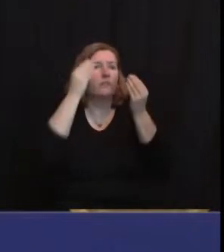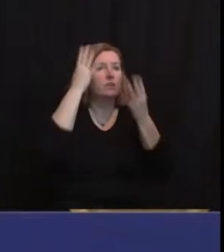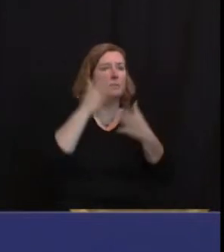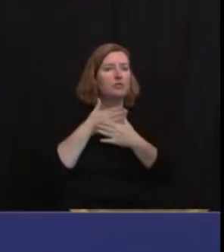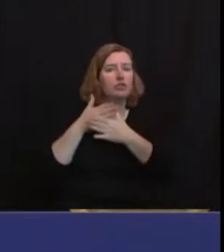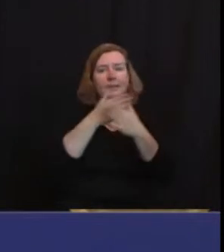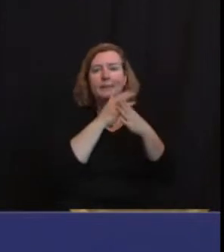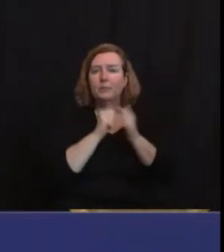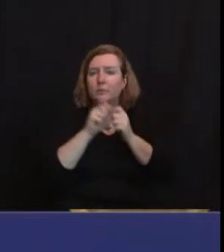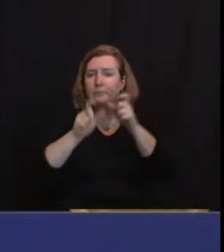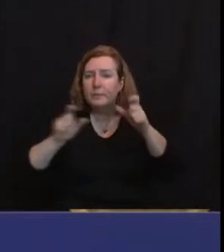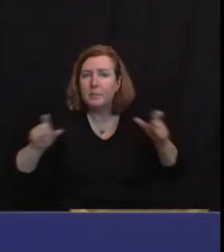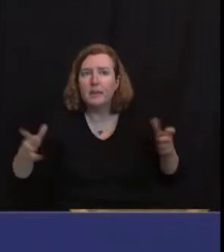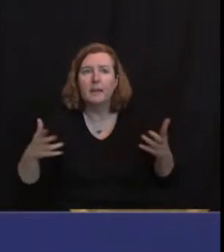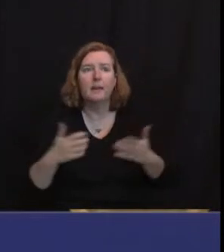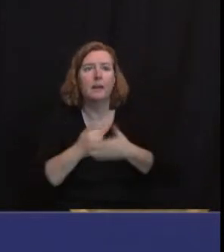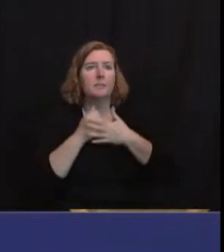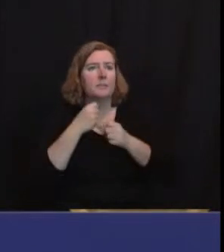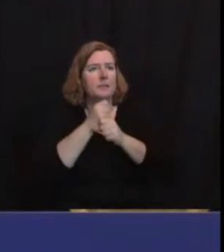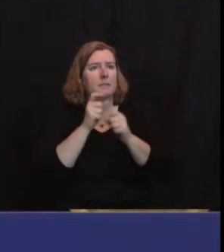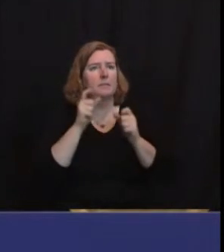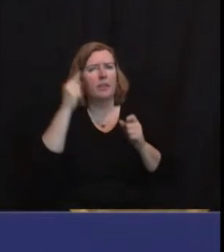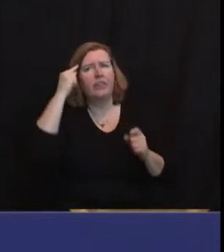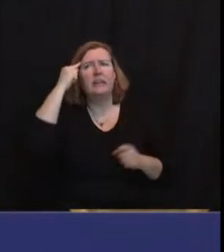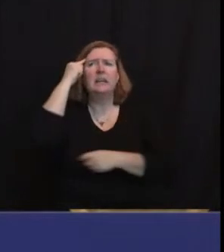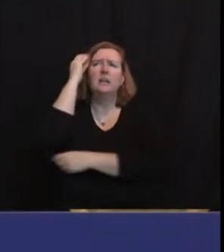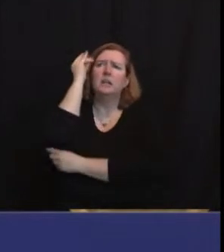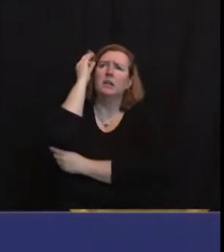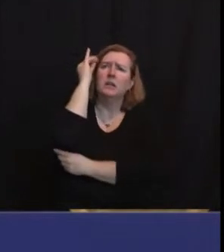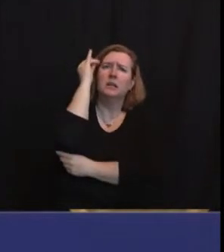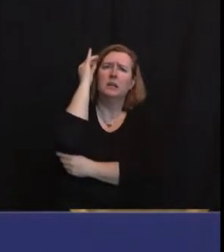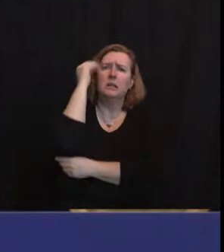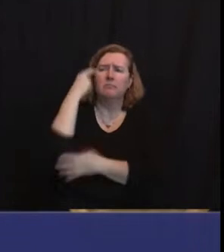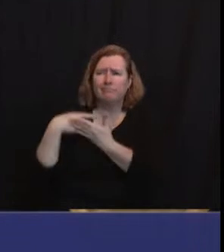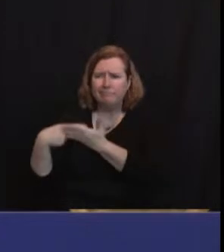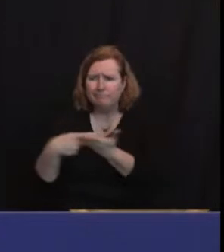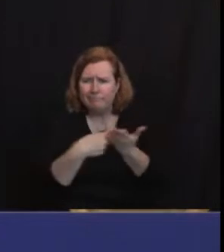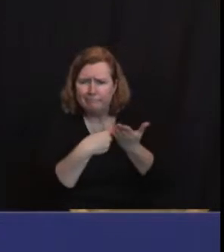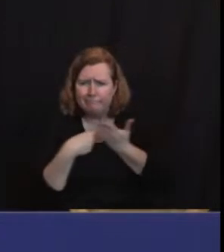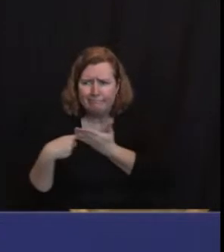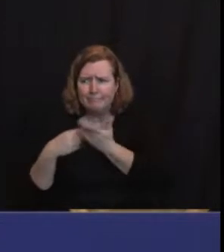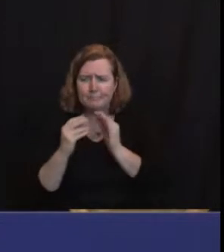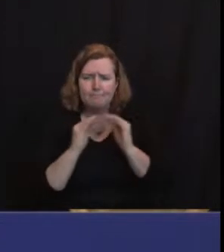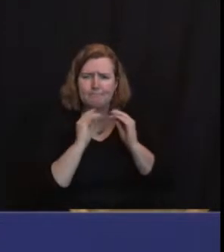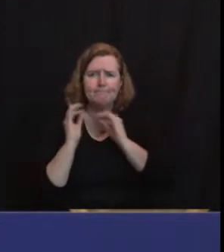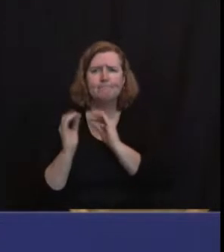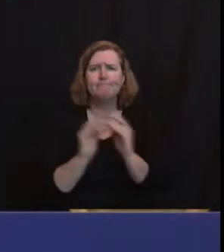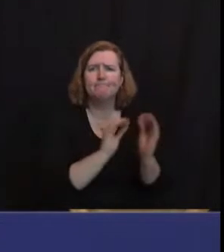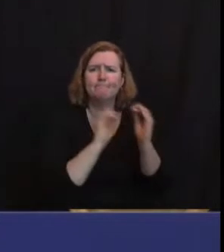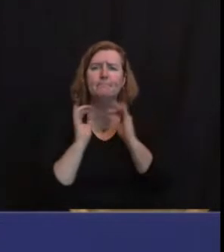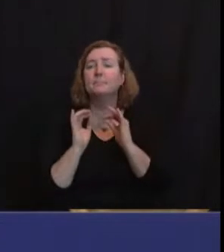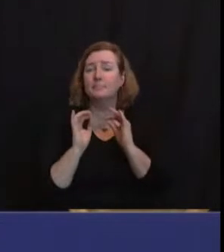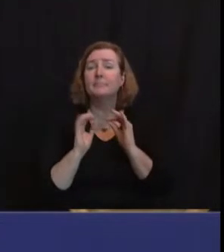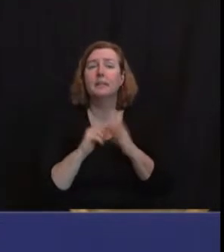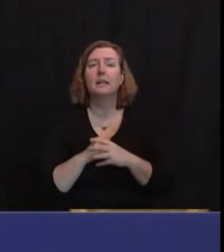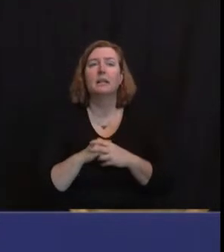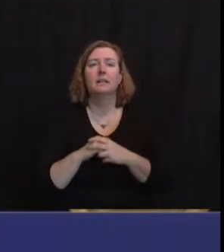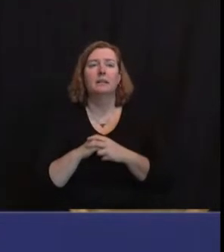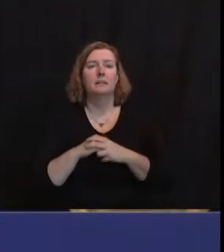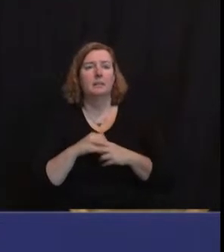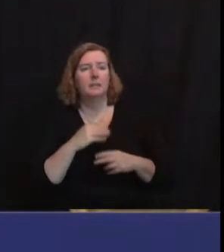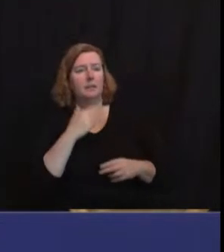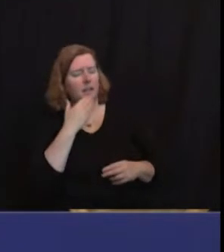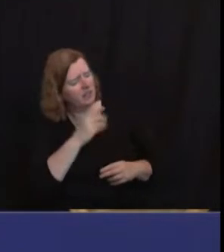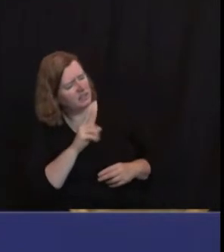them talking and thinking about this, and so on and so forth. Thank you. Dave, let me start, and Judy, you should come in.